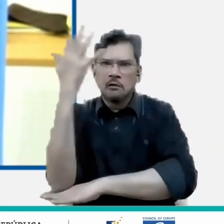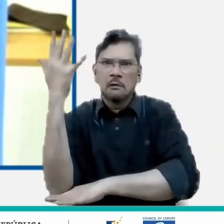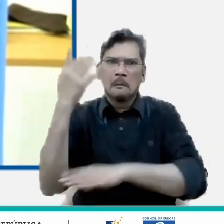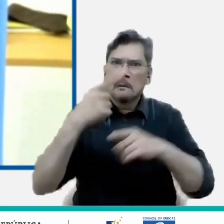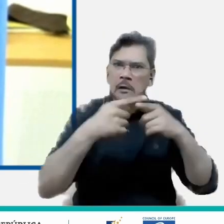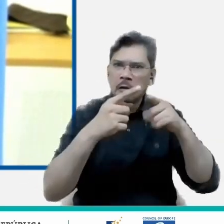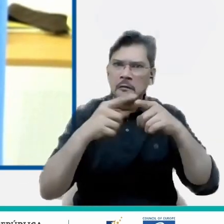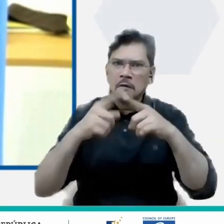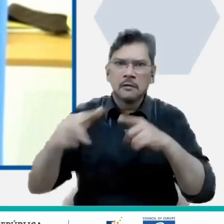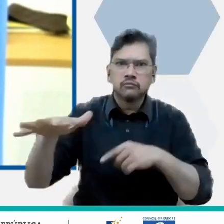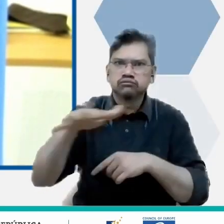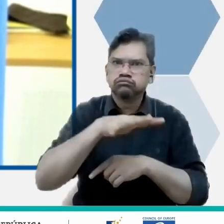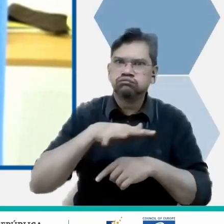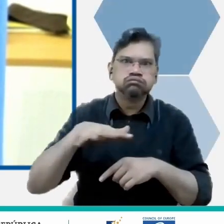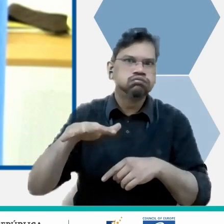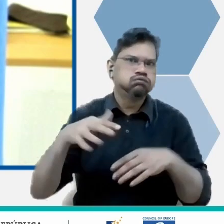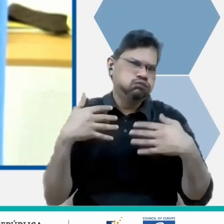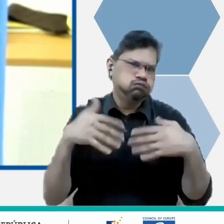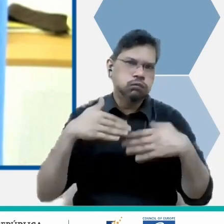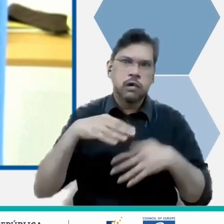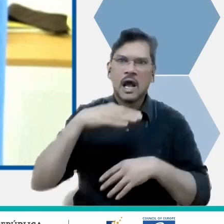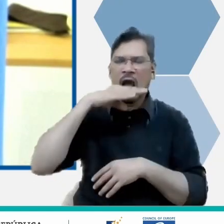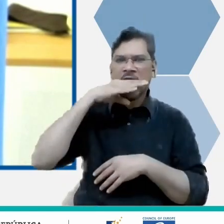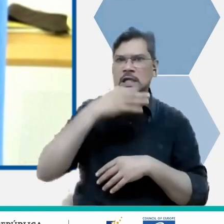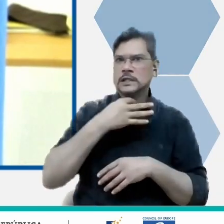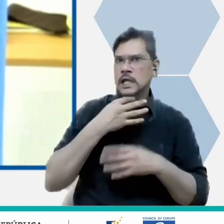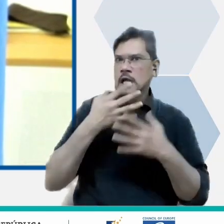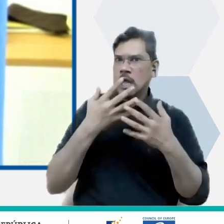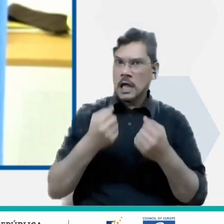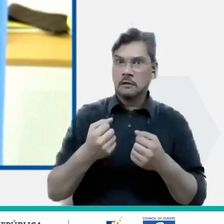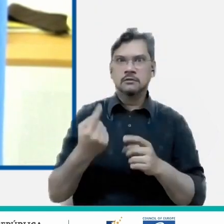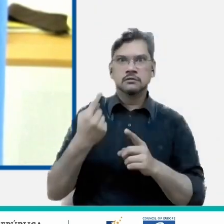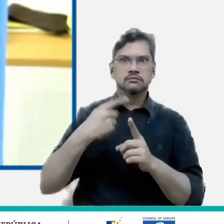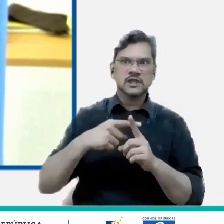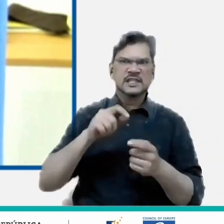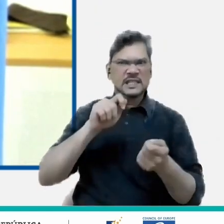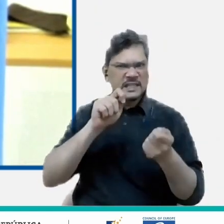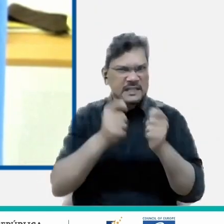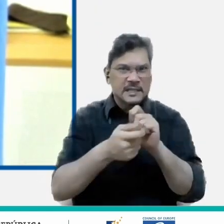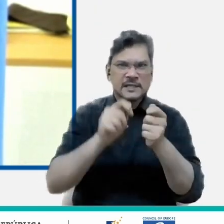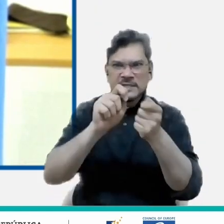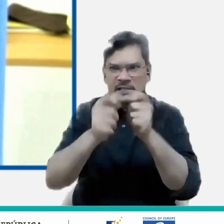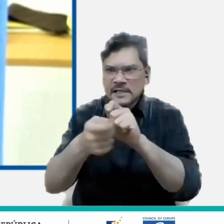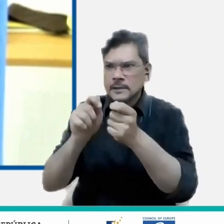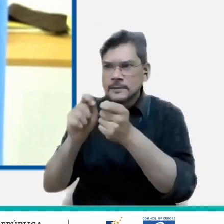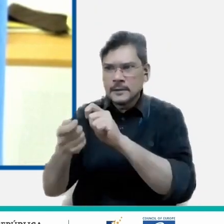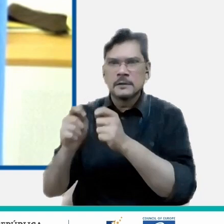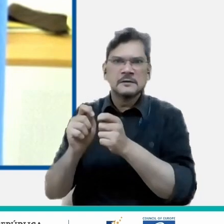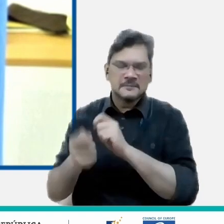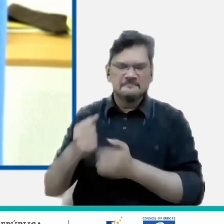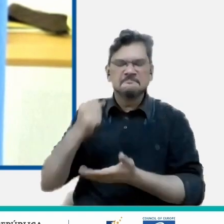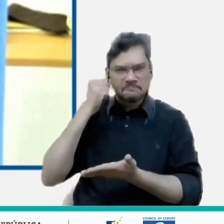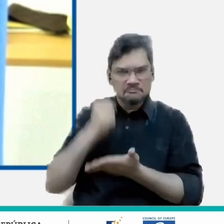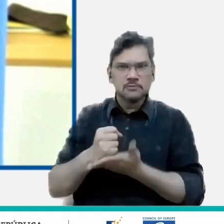change that needs to take place at all levels for risk to be managed much more effectively. I